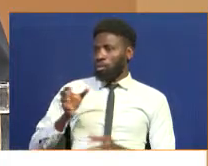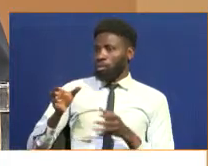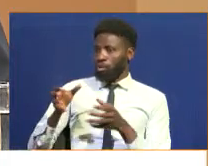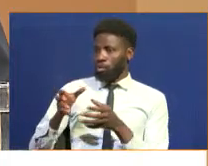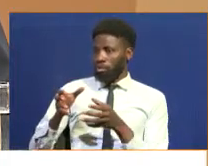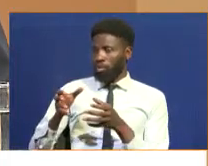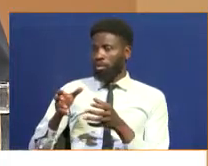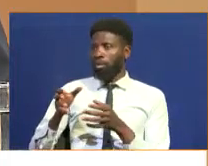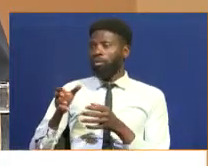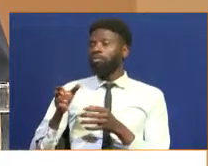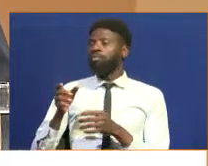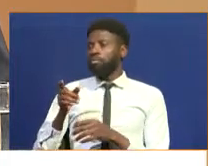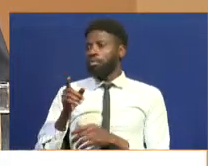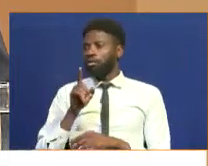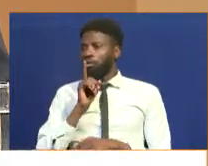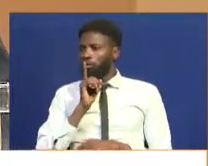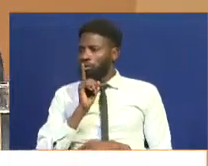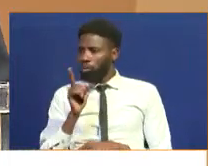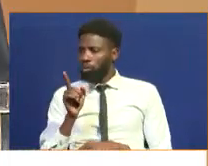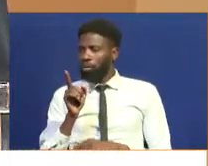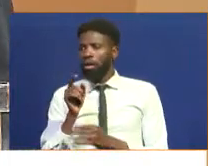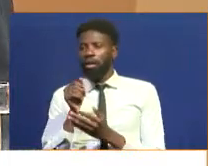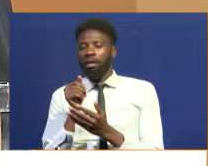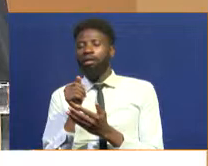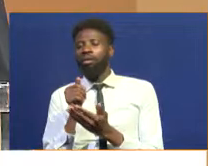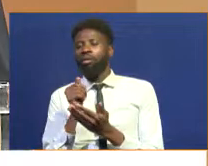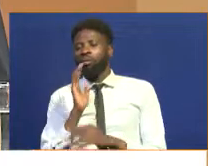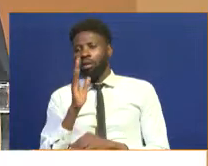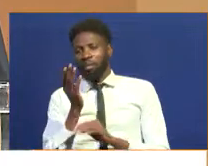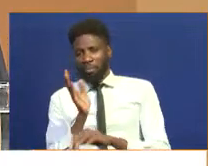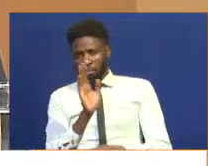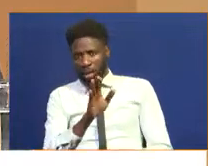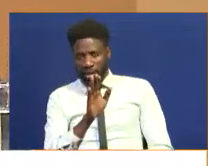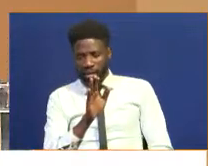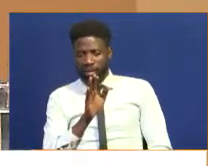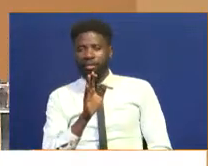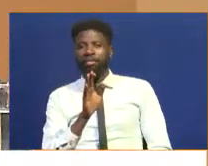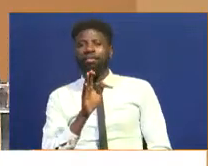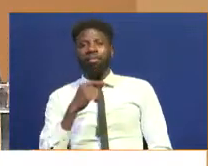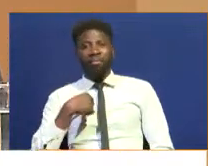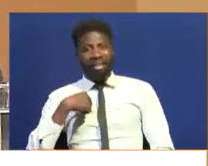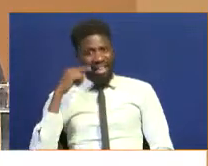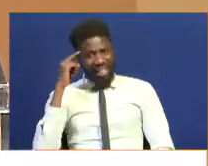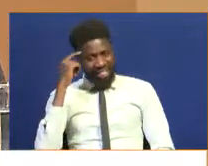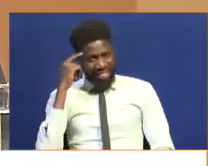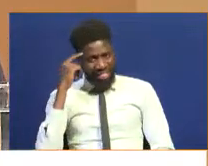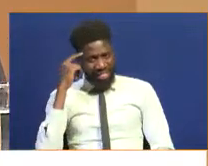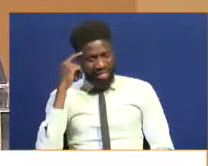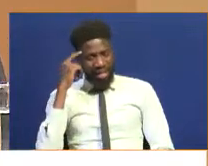So I've been so with that. I think